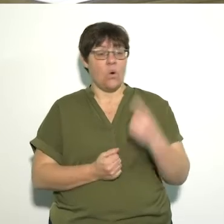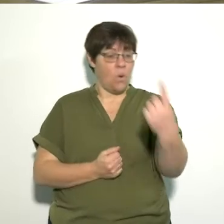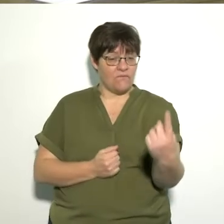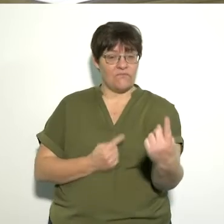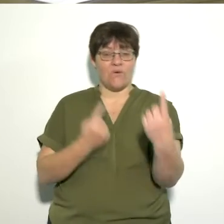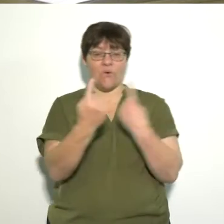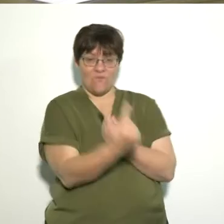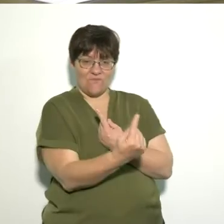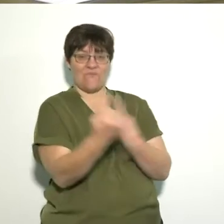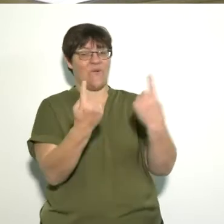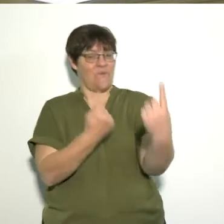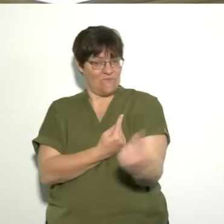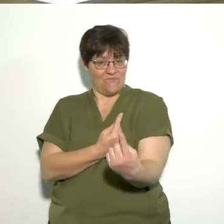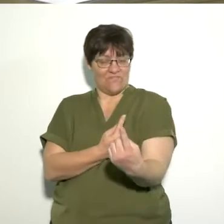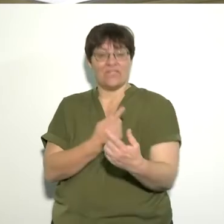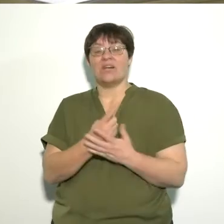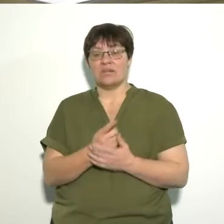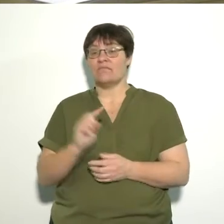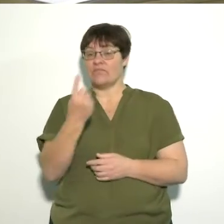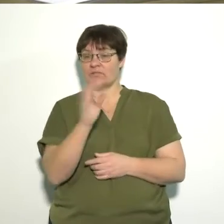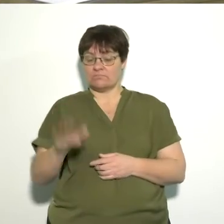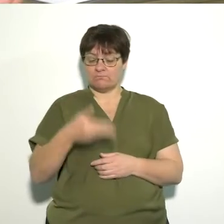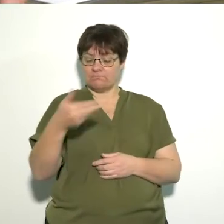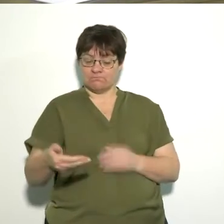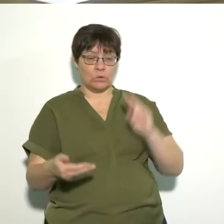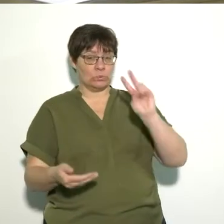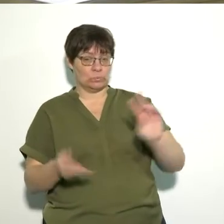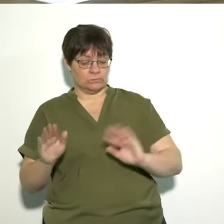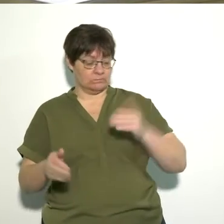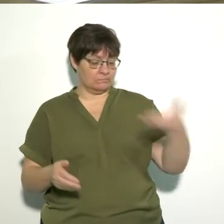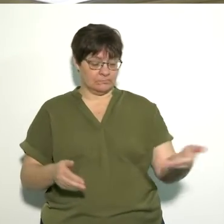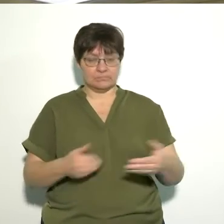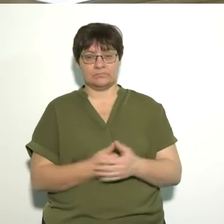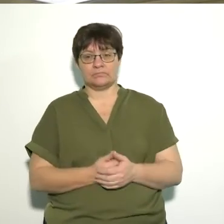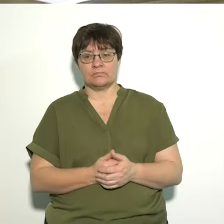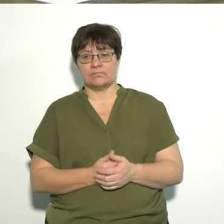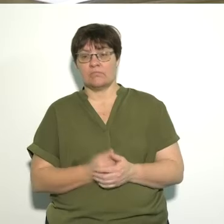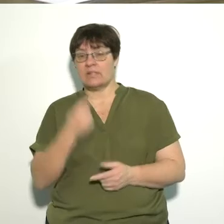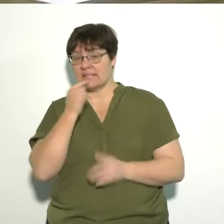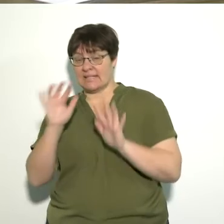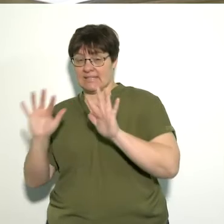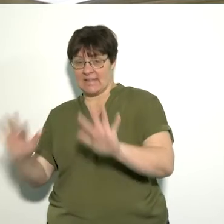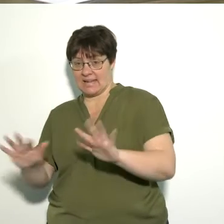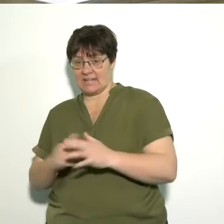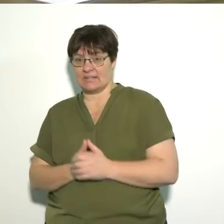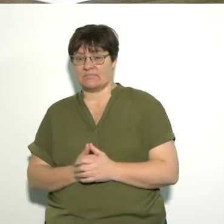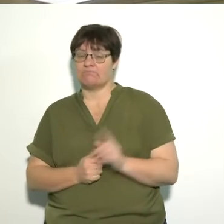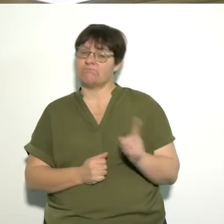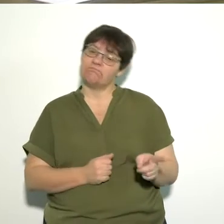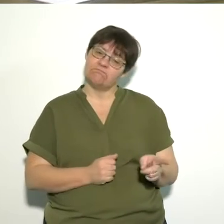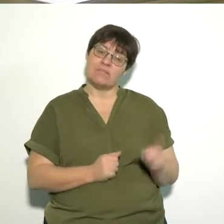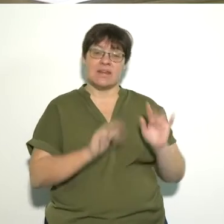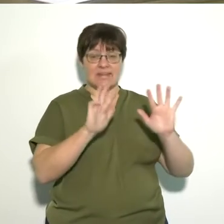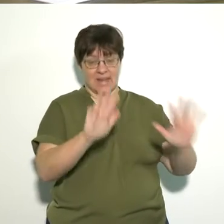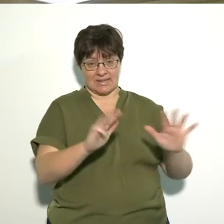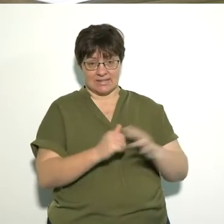turn. So the first child is going to go, and they're going to turn over 2 matchboxes. This one over here says 10, and this one is the